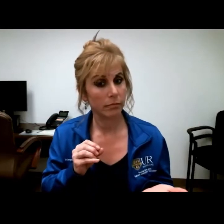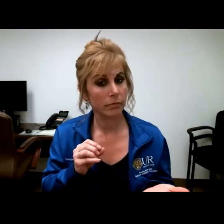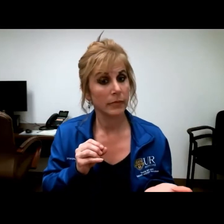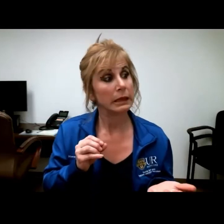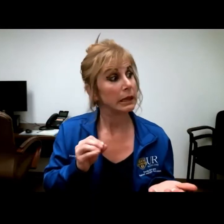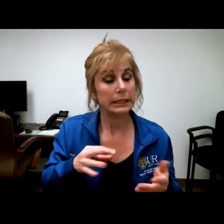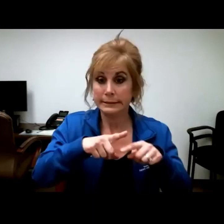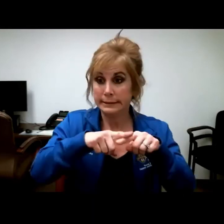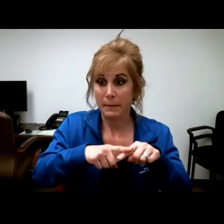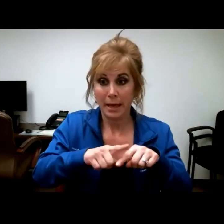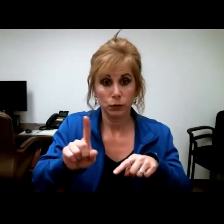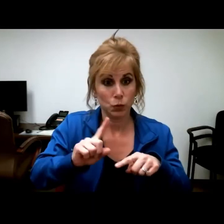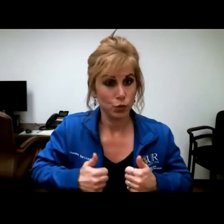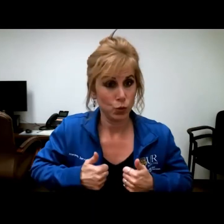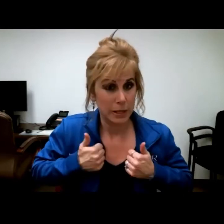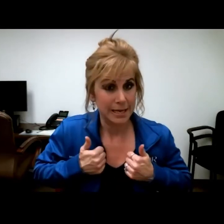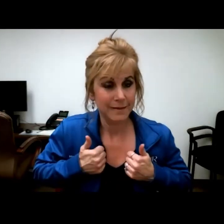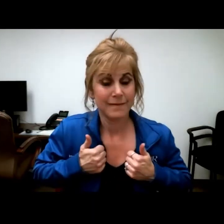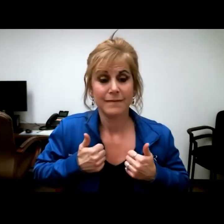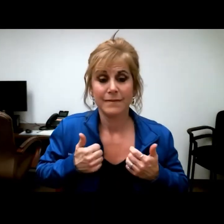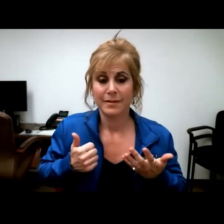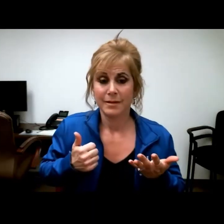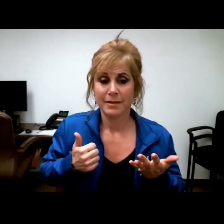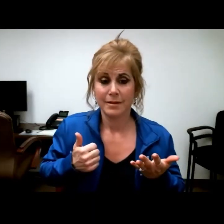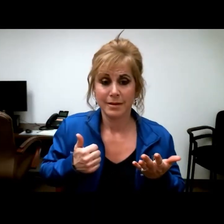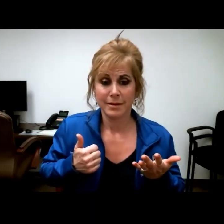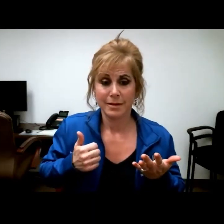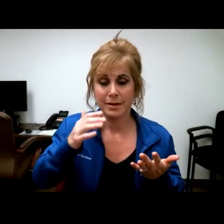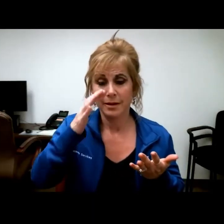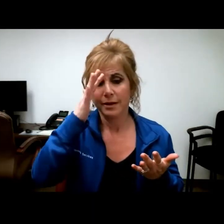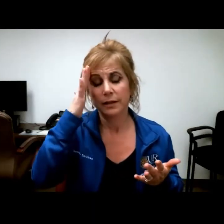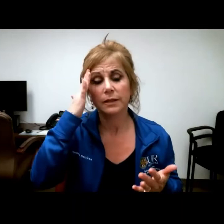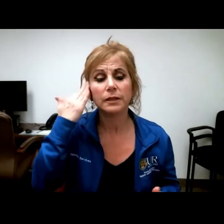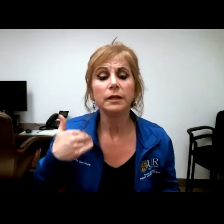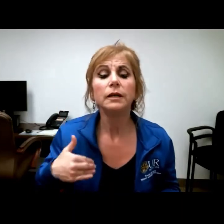status, the better socioeconomic status Latinos